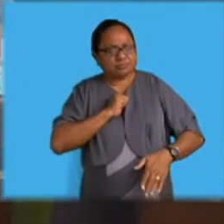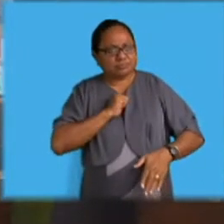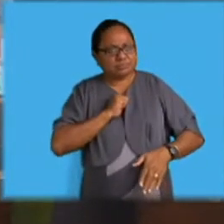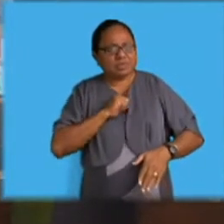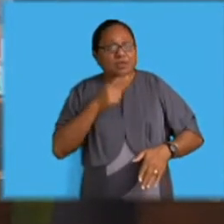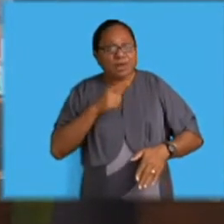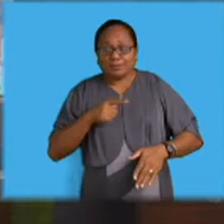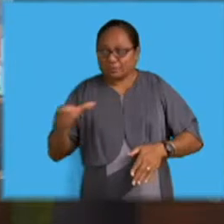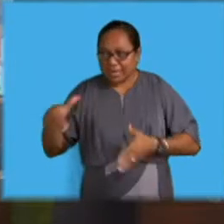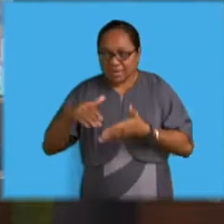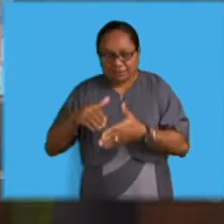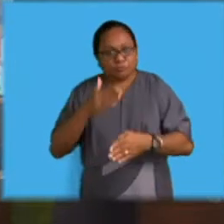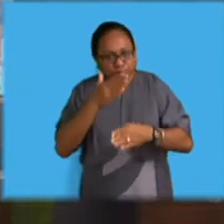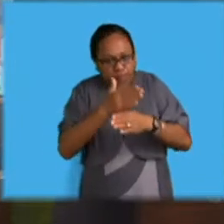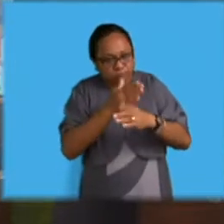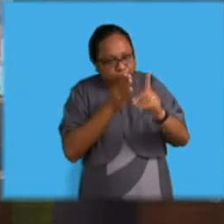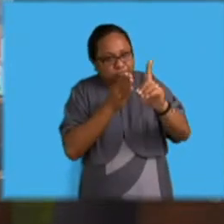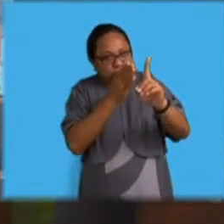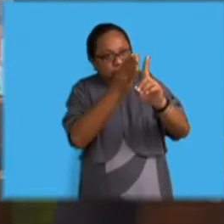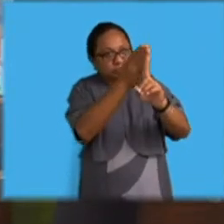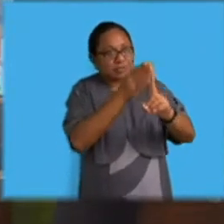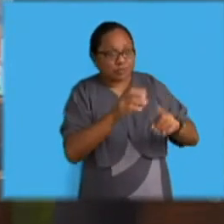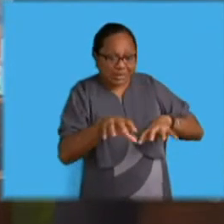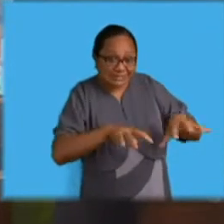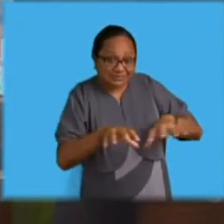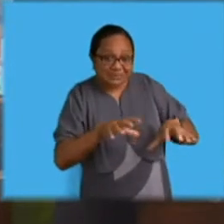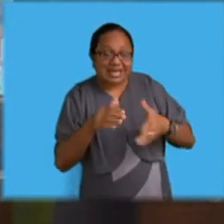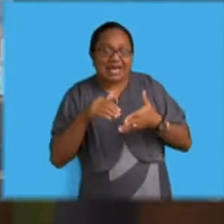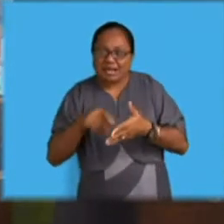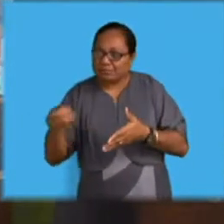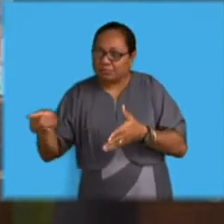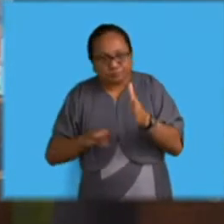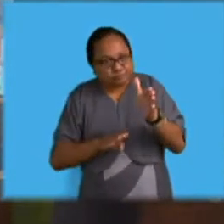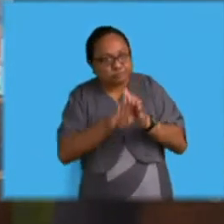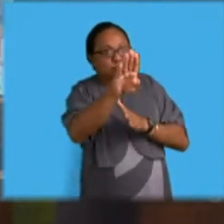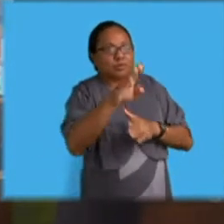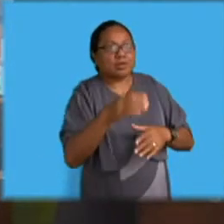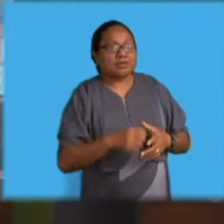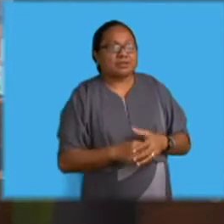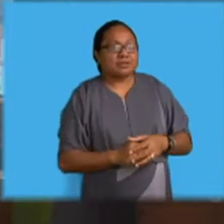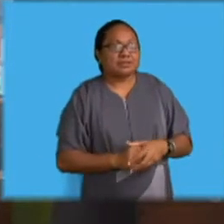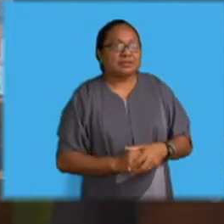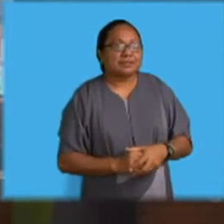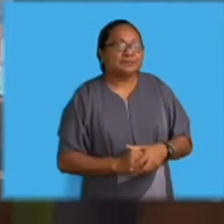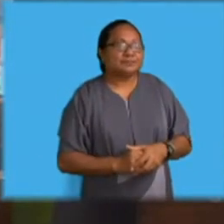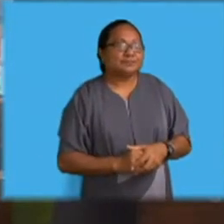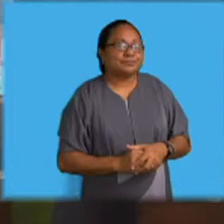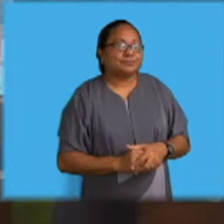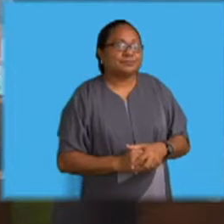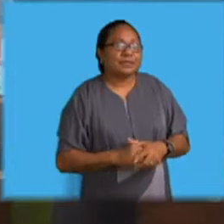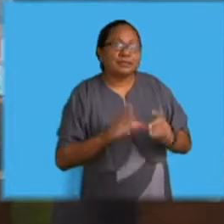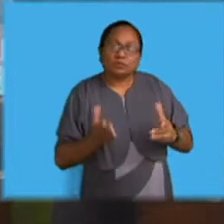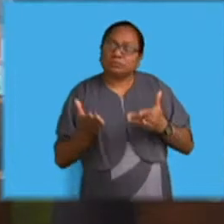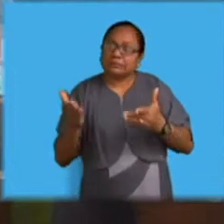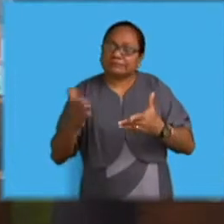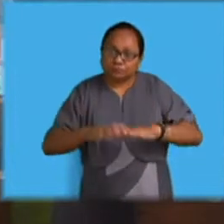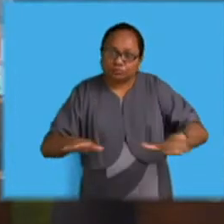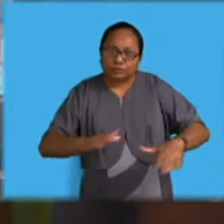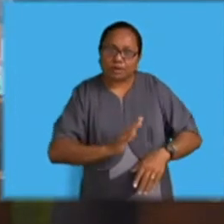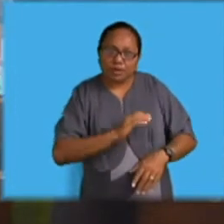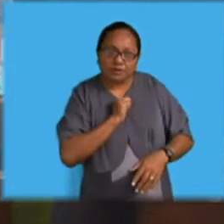excellence, extracurricular activities can propel students to excel in much more than just the academic endeavors. It gives them